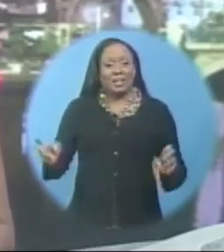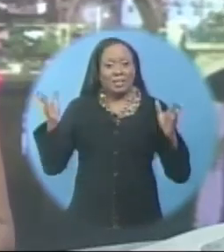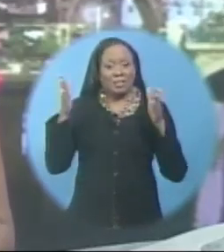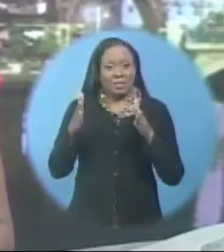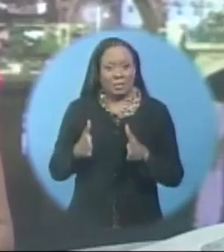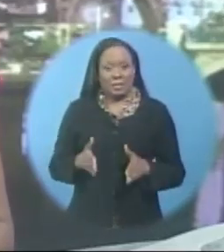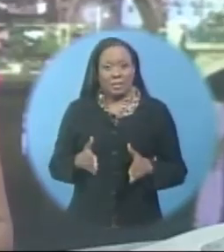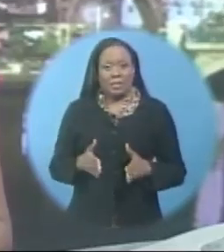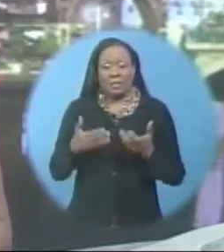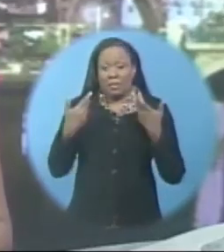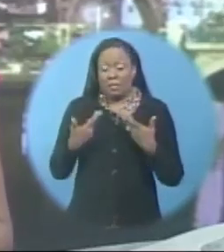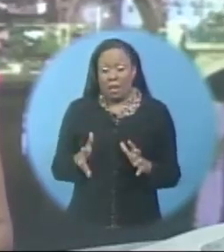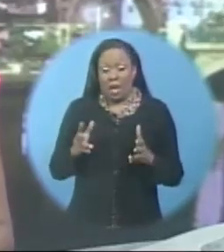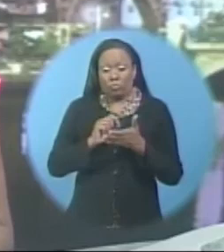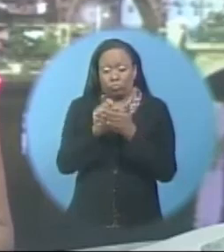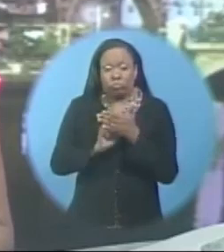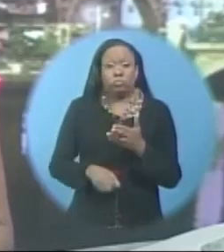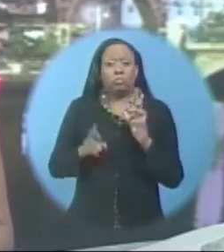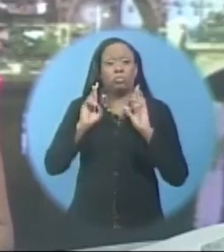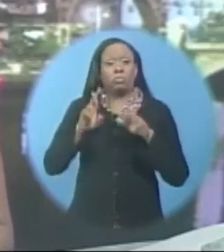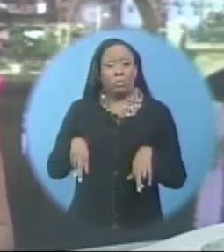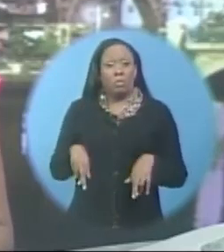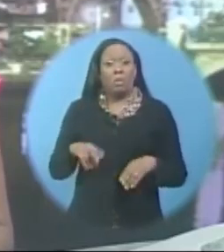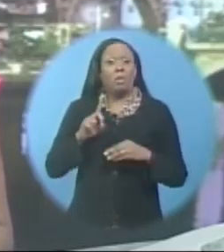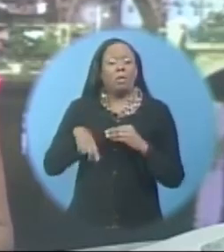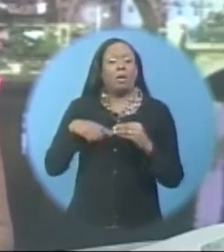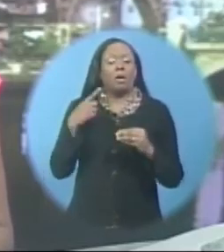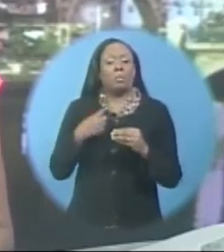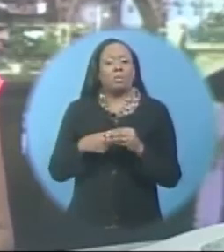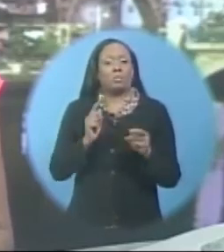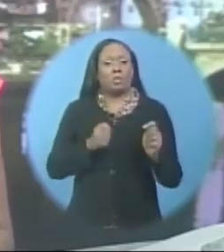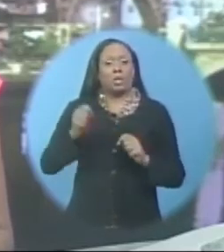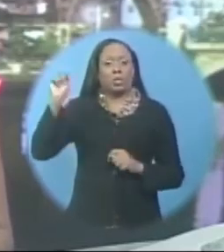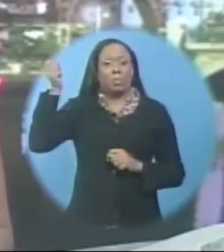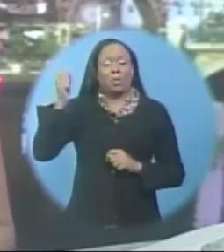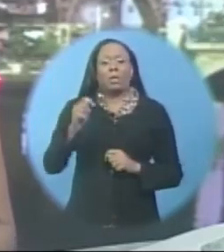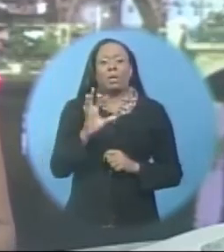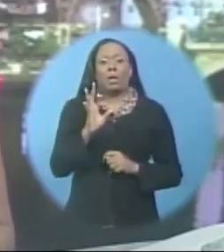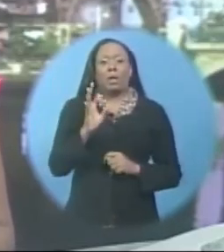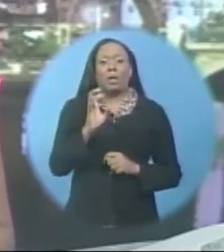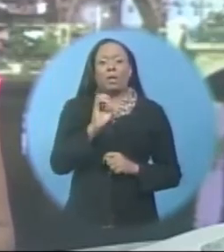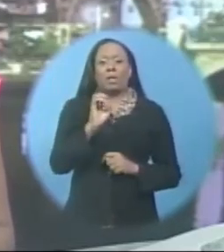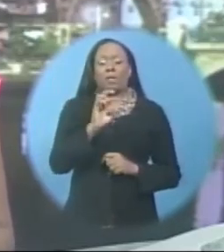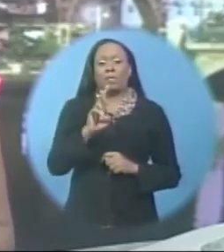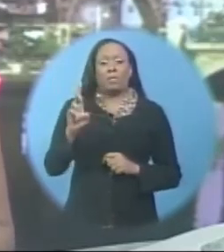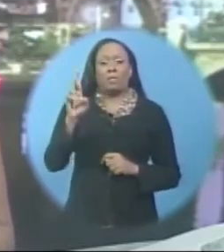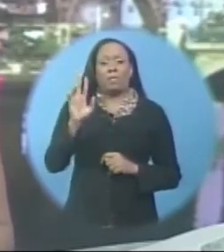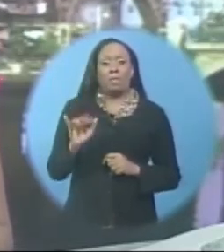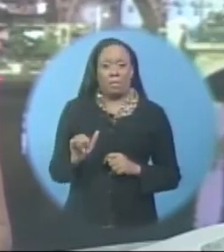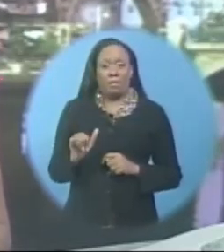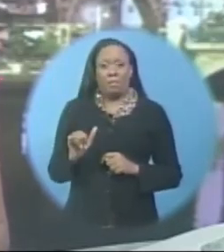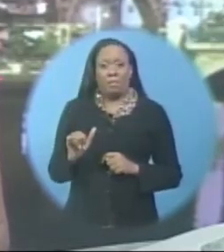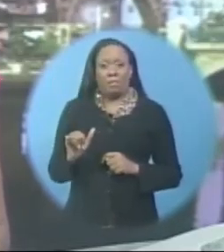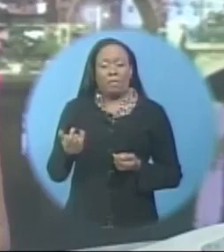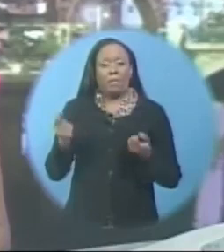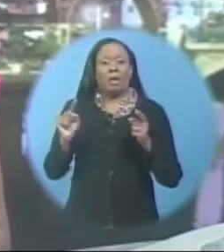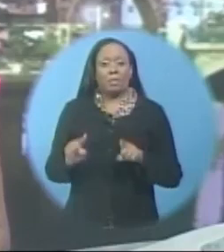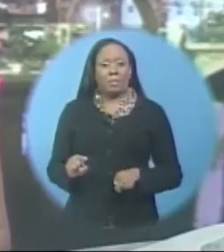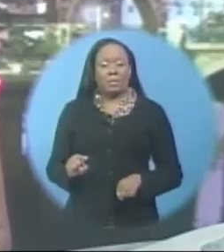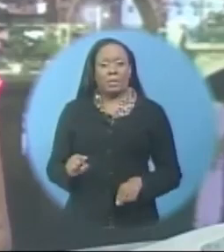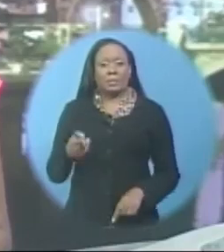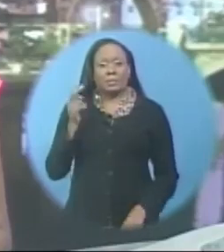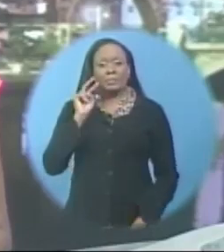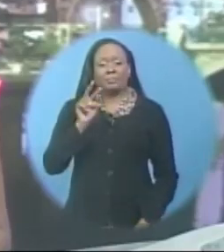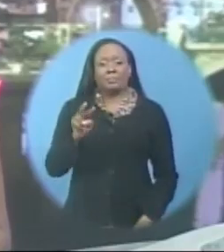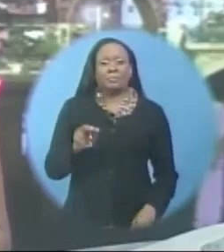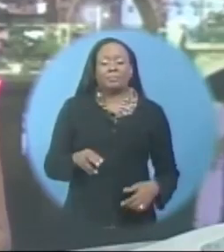has completed his report into the ferry fiasco in Trinidad and Tobago and submitted his findings to Prime Minister Dr. Keith